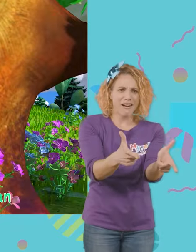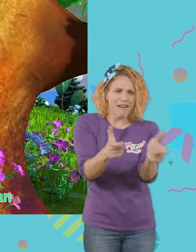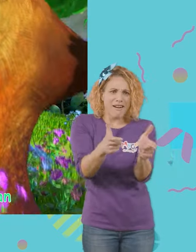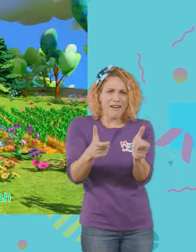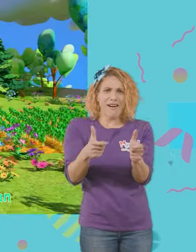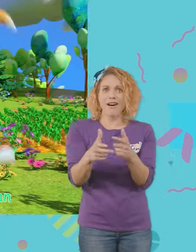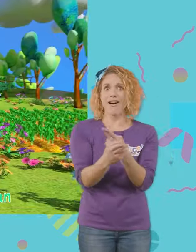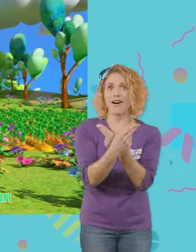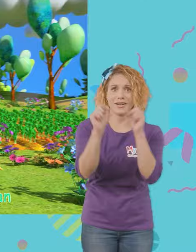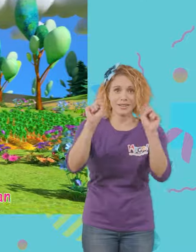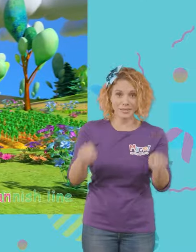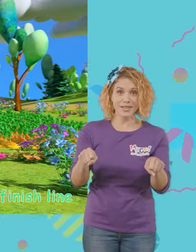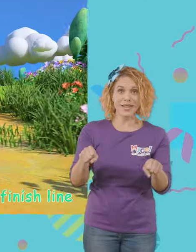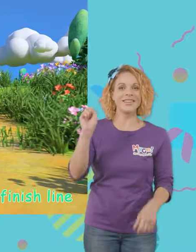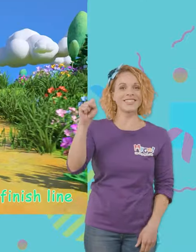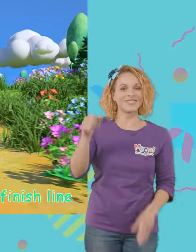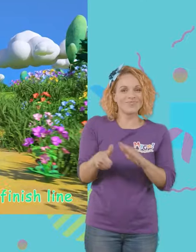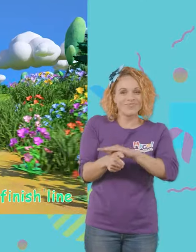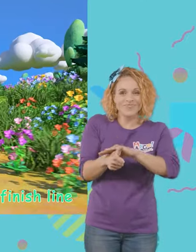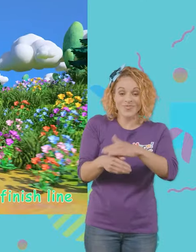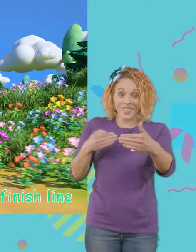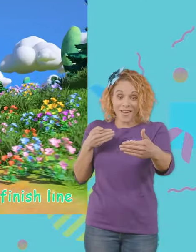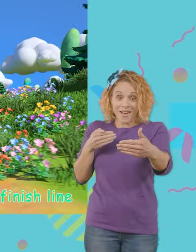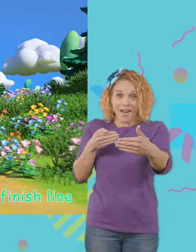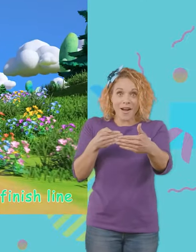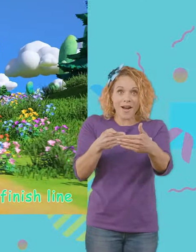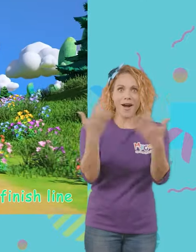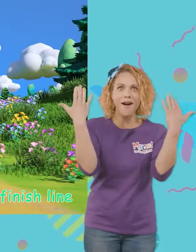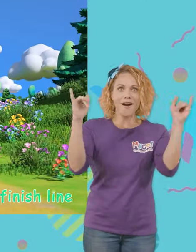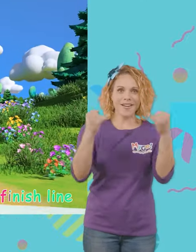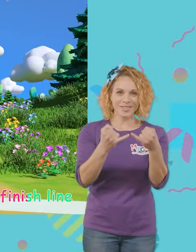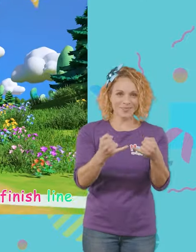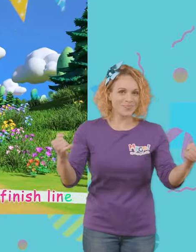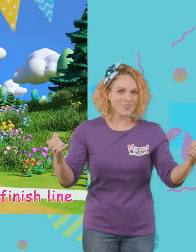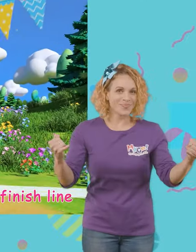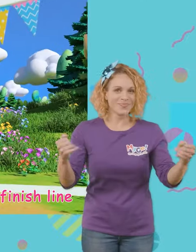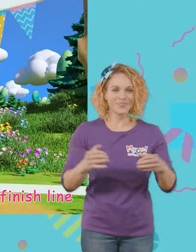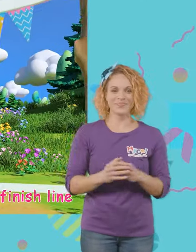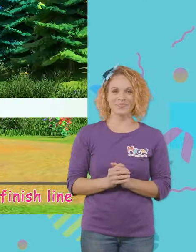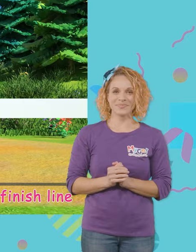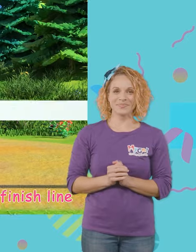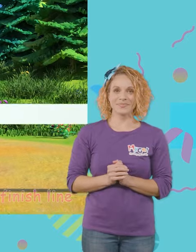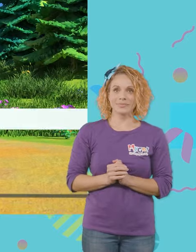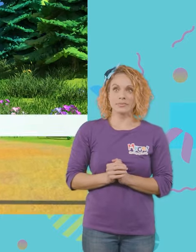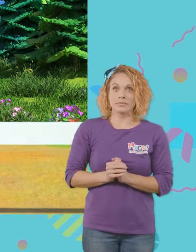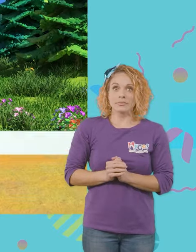as fast and speedy The hare said, oh yes, the tortoise nearly reached the finish line